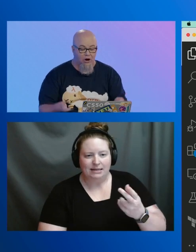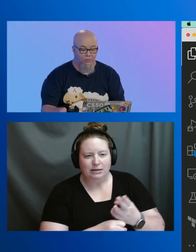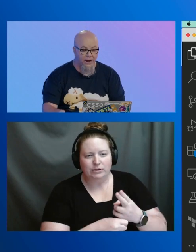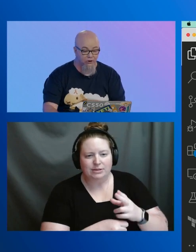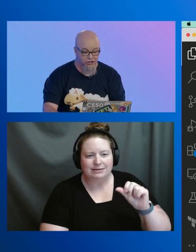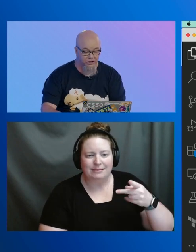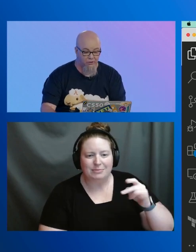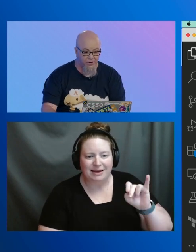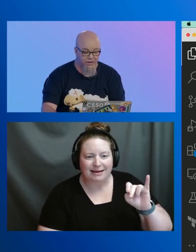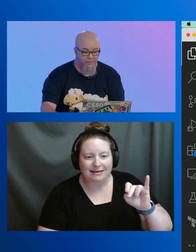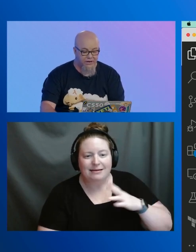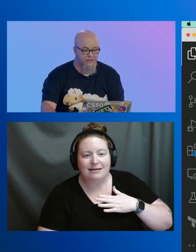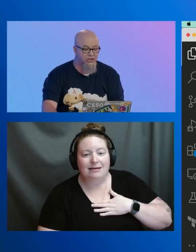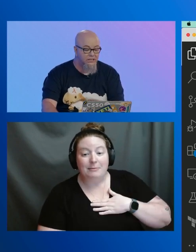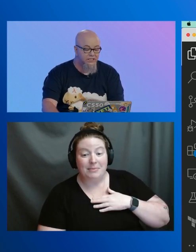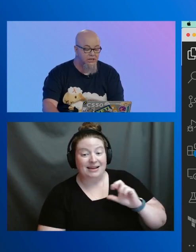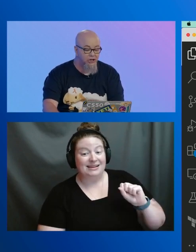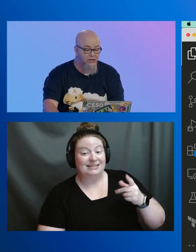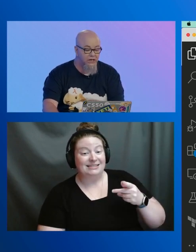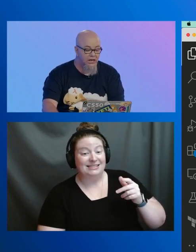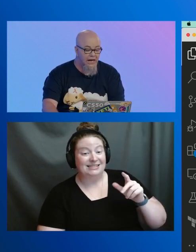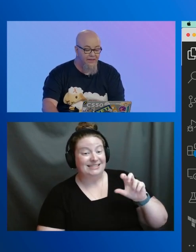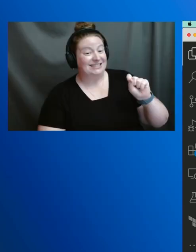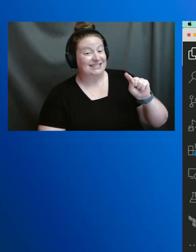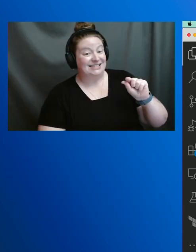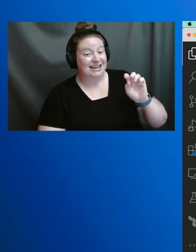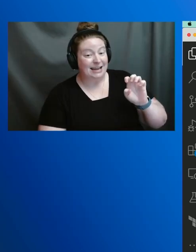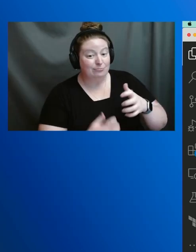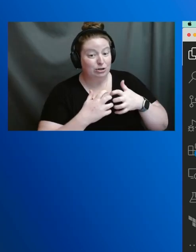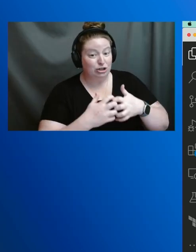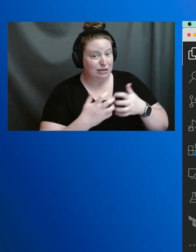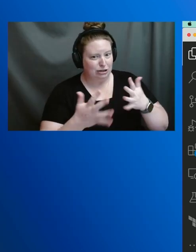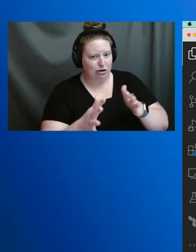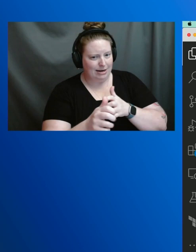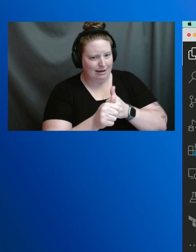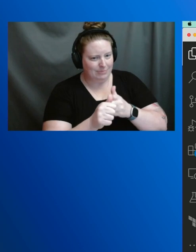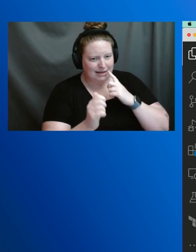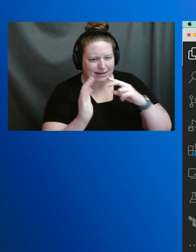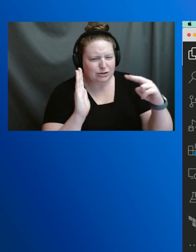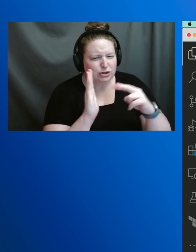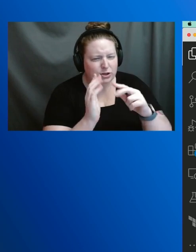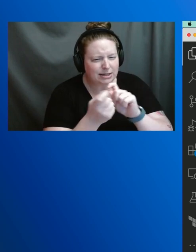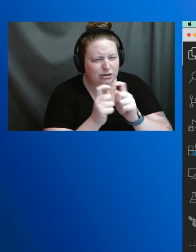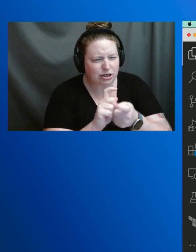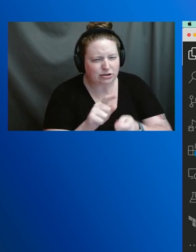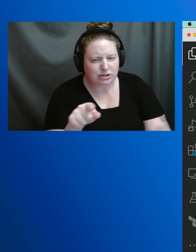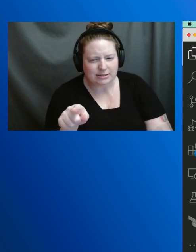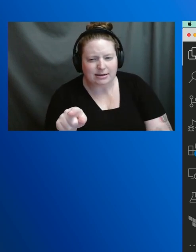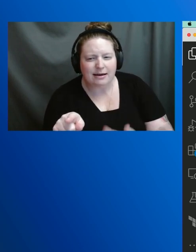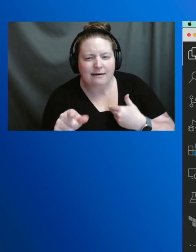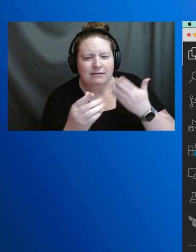machine's already, or should already be updated. So let's take a look at the changes real quick. So there's this file called